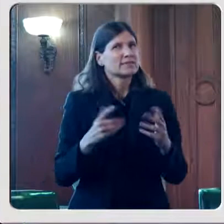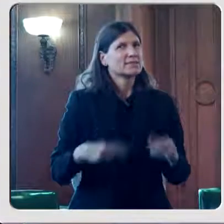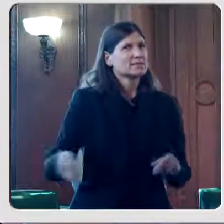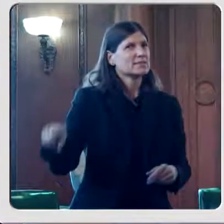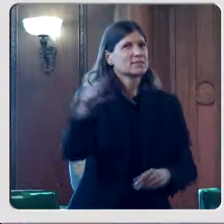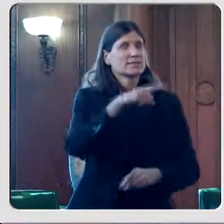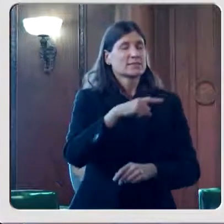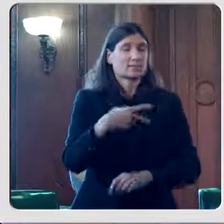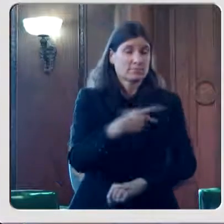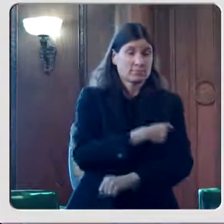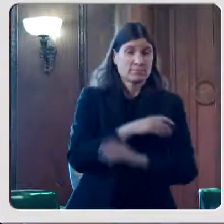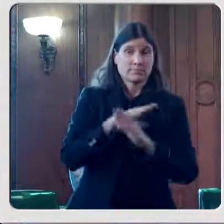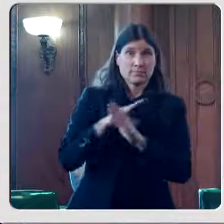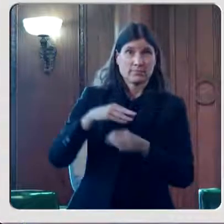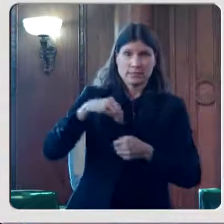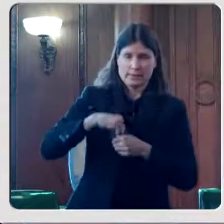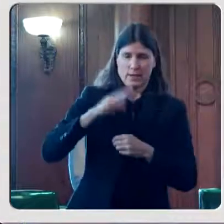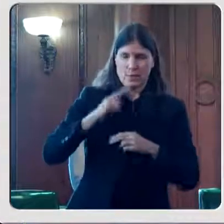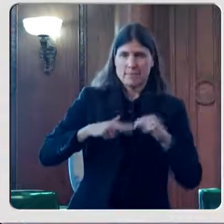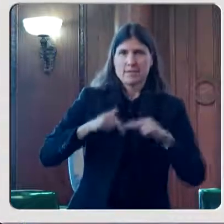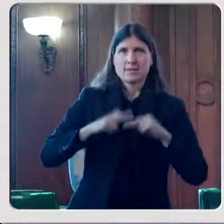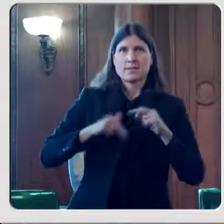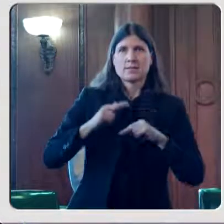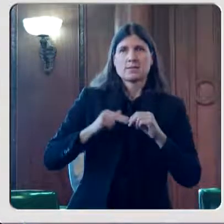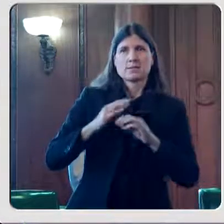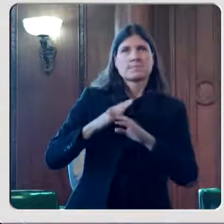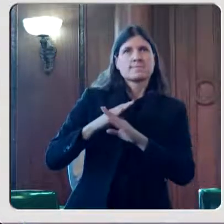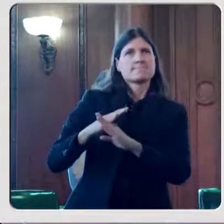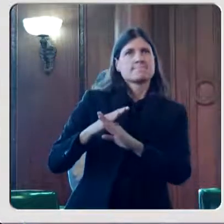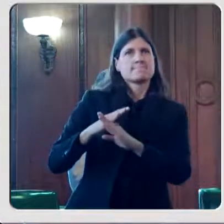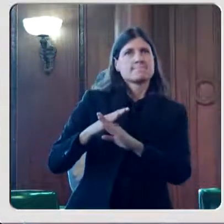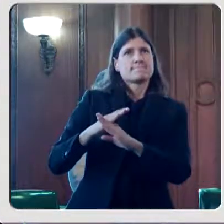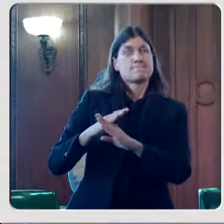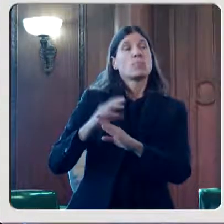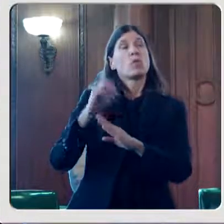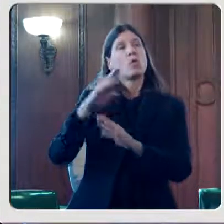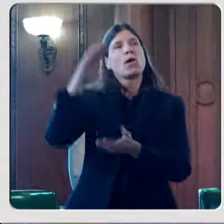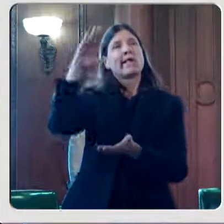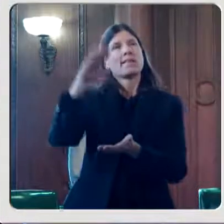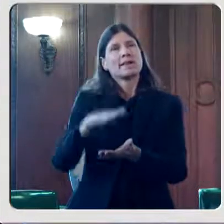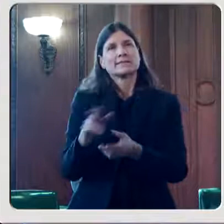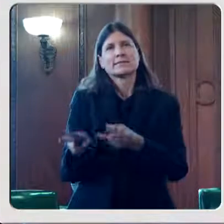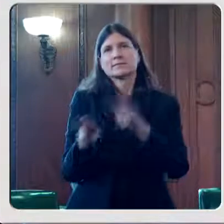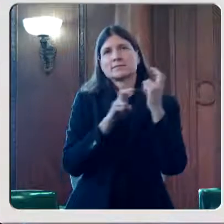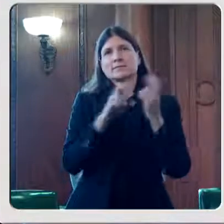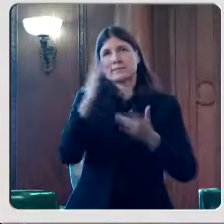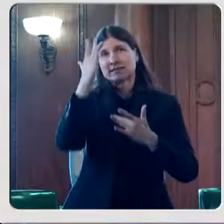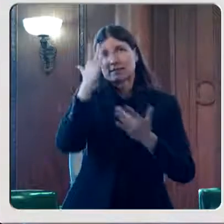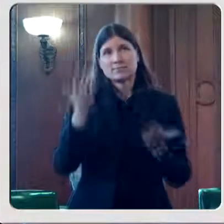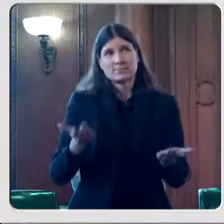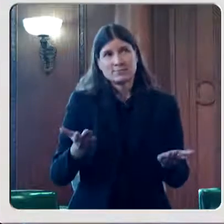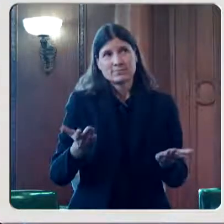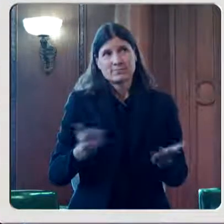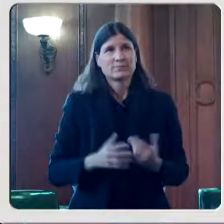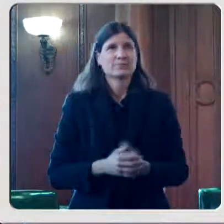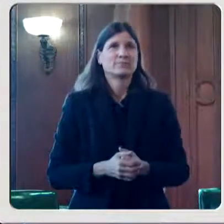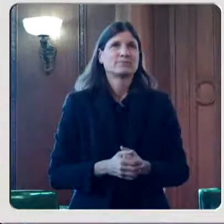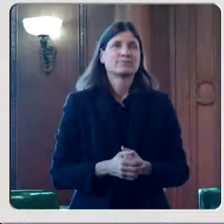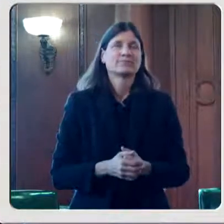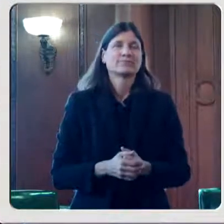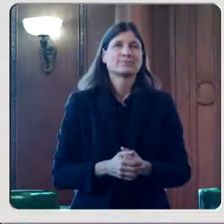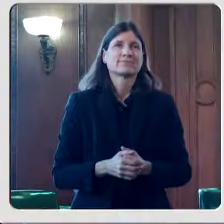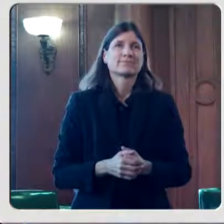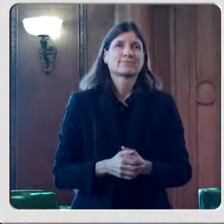on those that are most at risk, this is accumulating evidence that it is a contributing